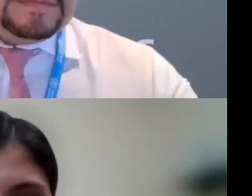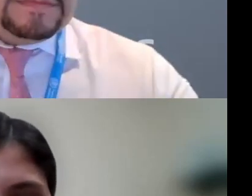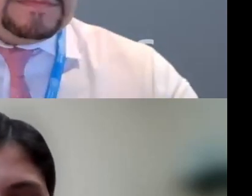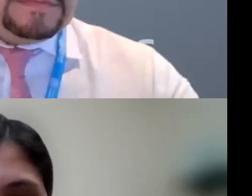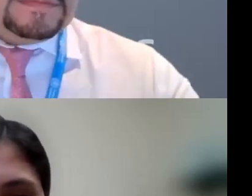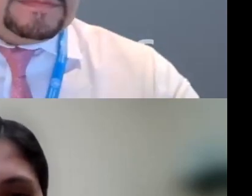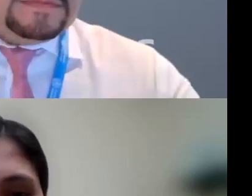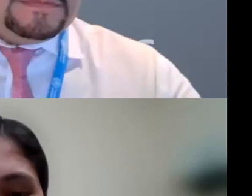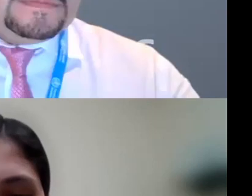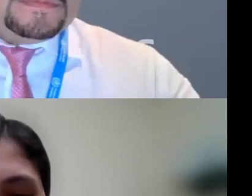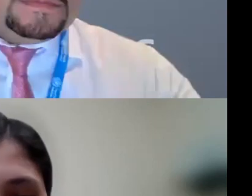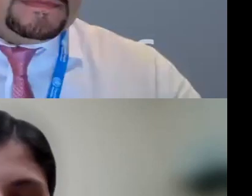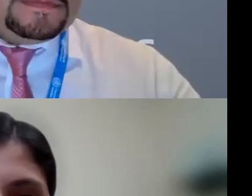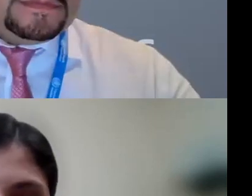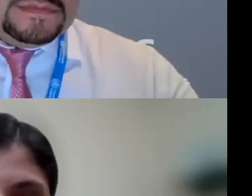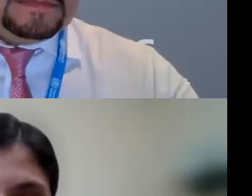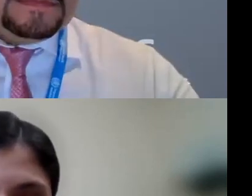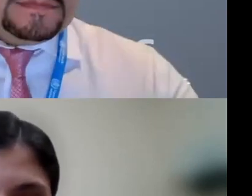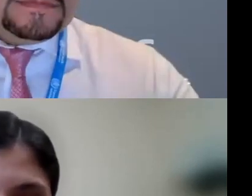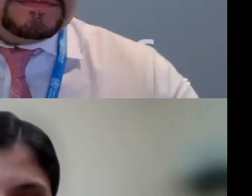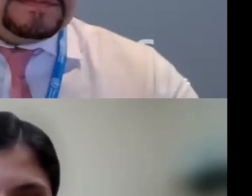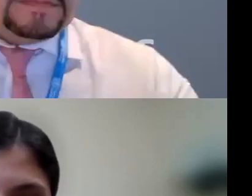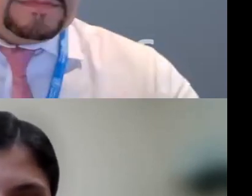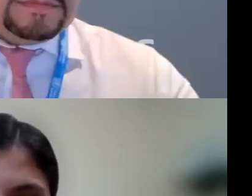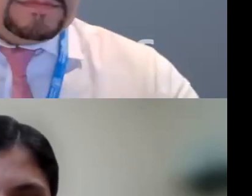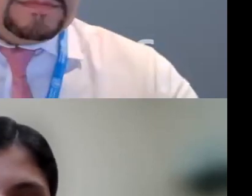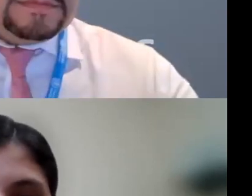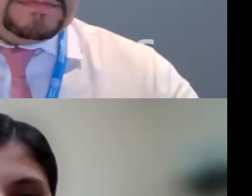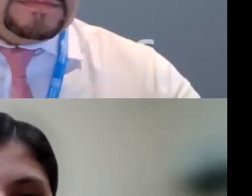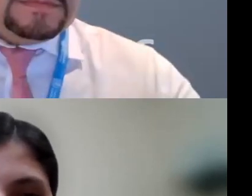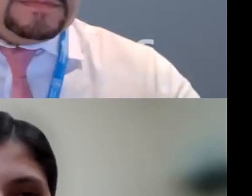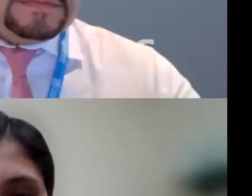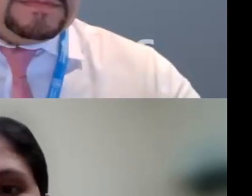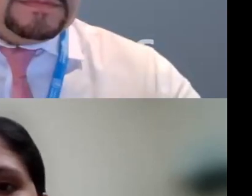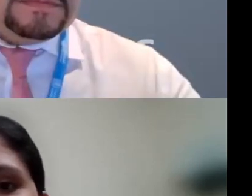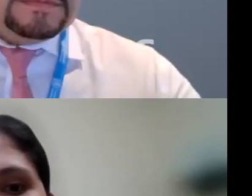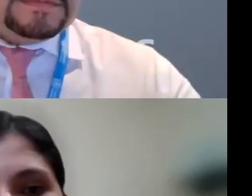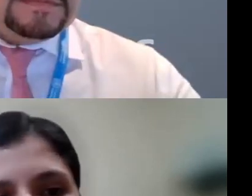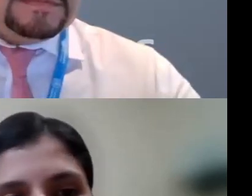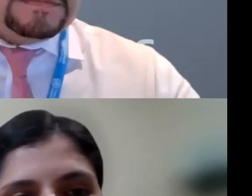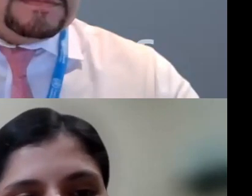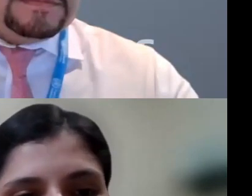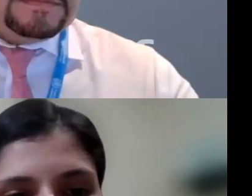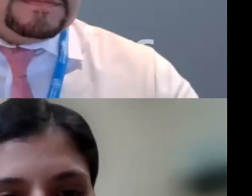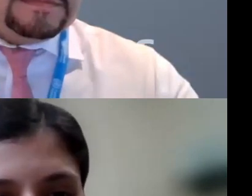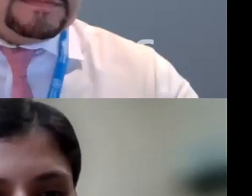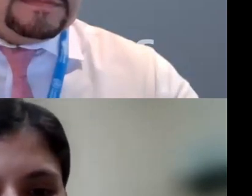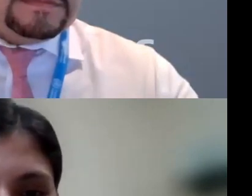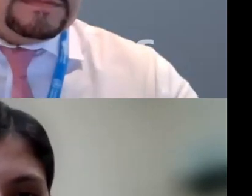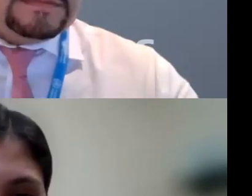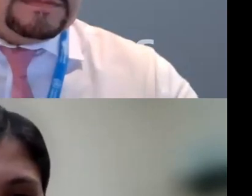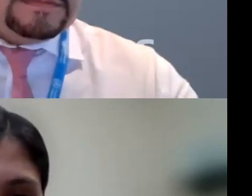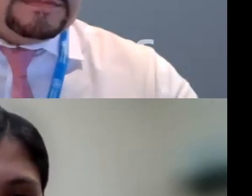receiving all of the training to be ready to face this situation and to have